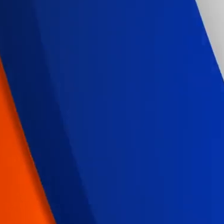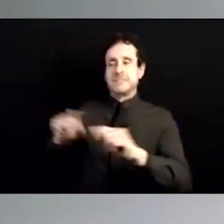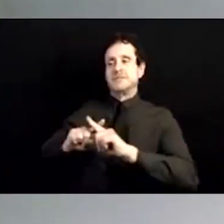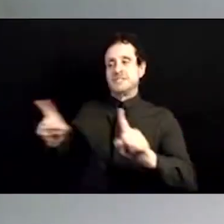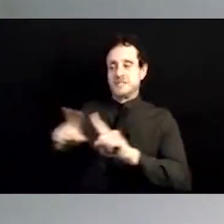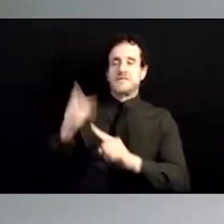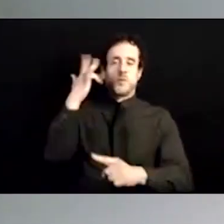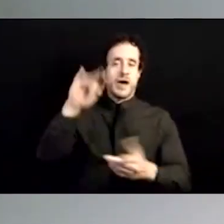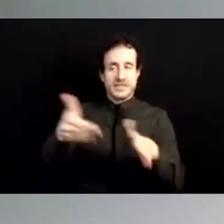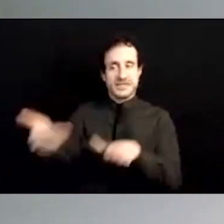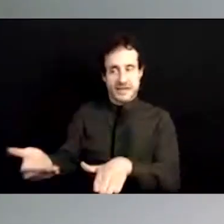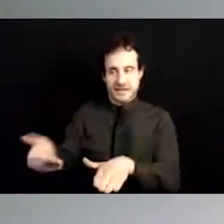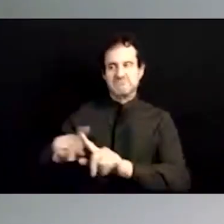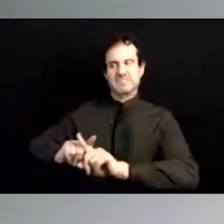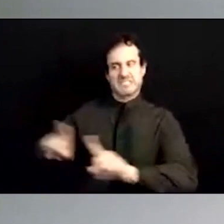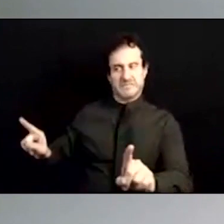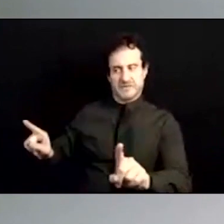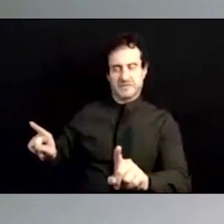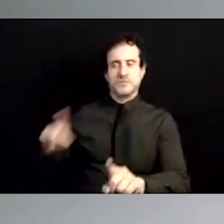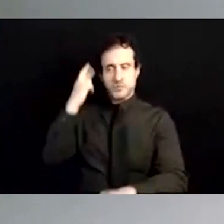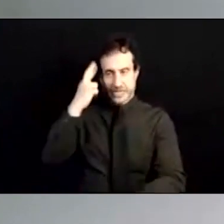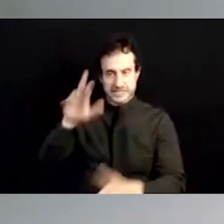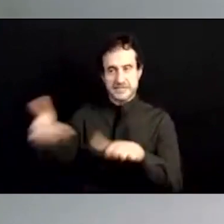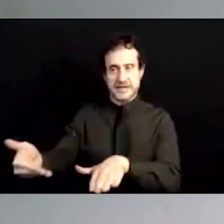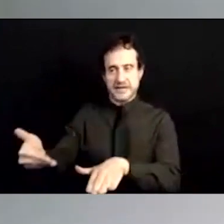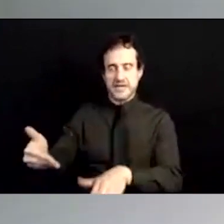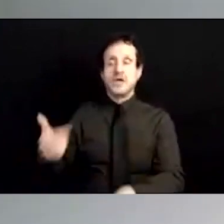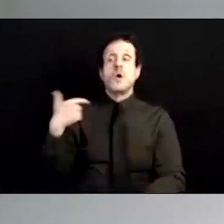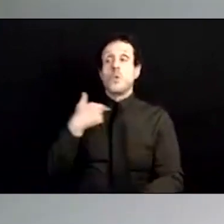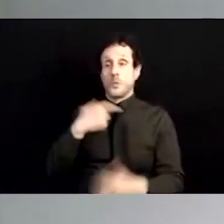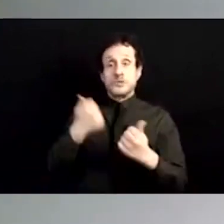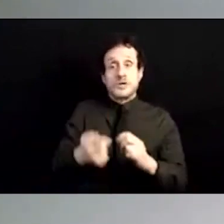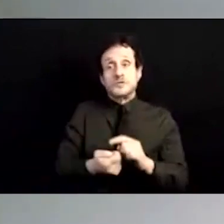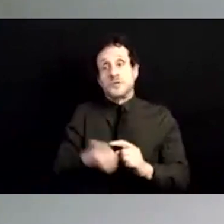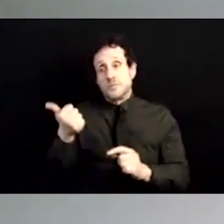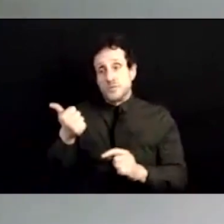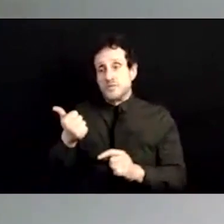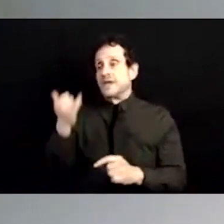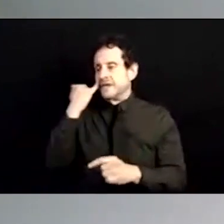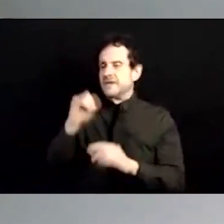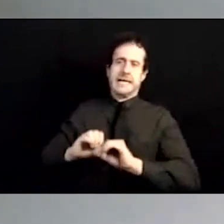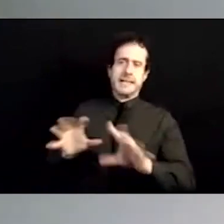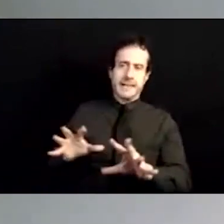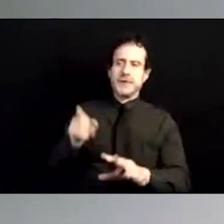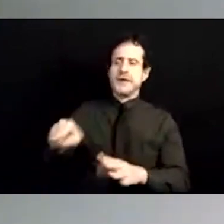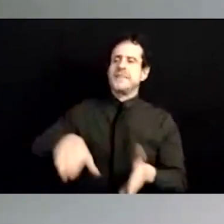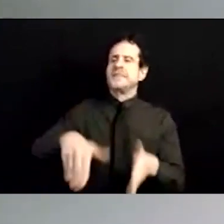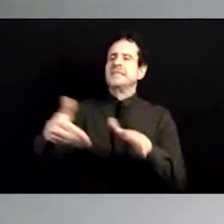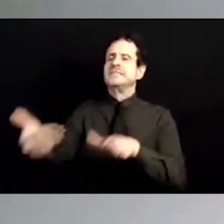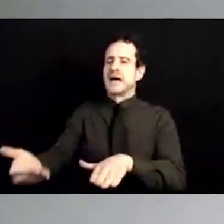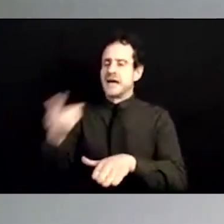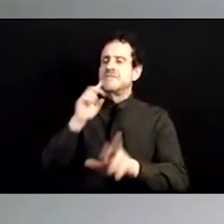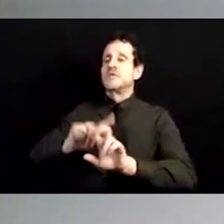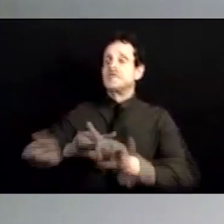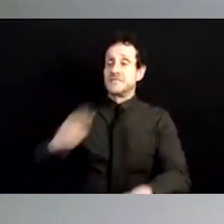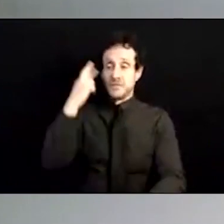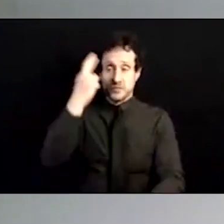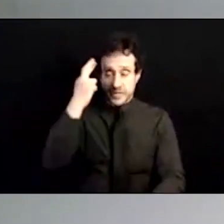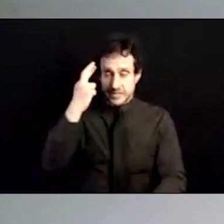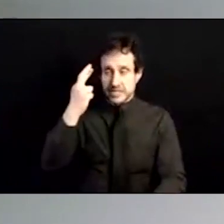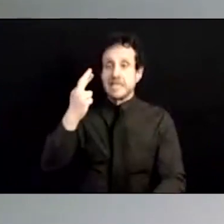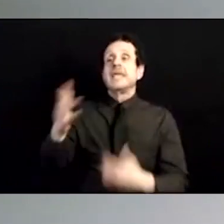are at IDPH trying to remove those obvious cases where the COVID diagnosis was